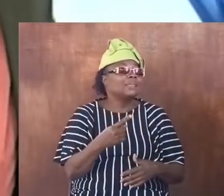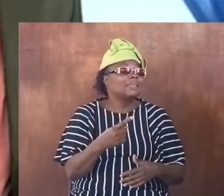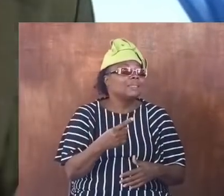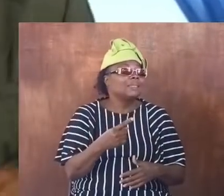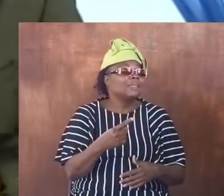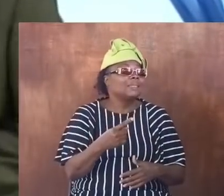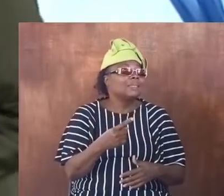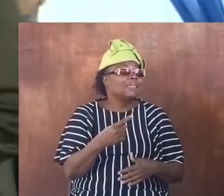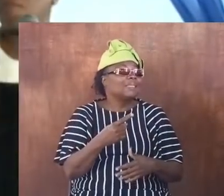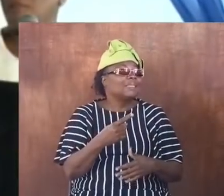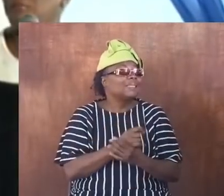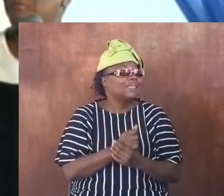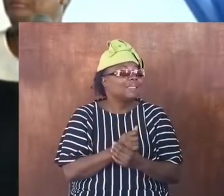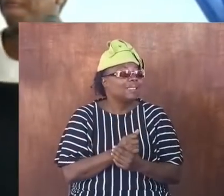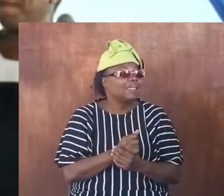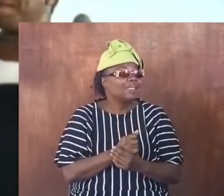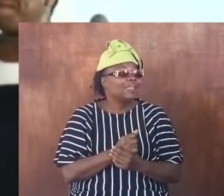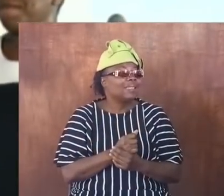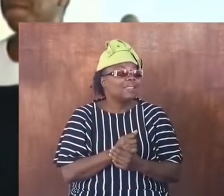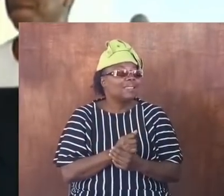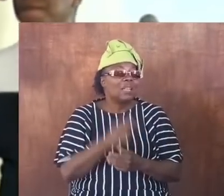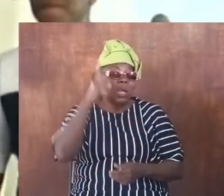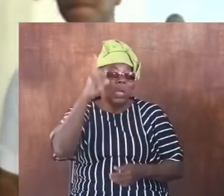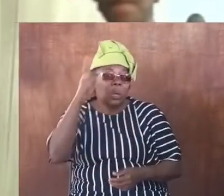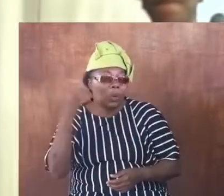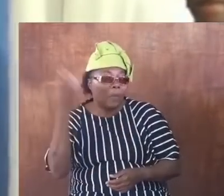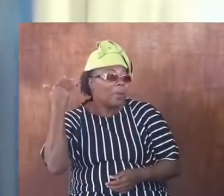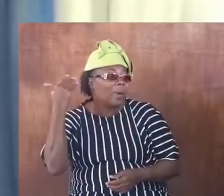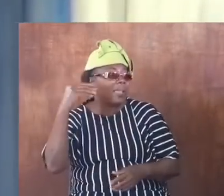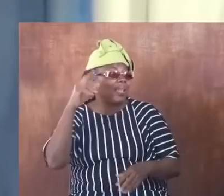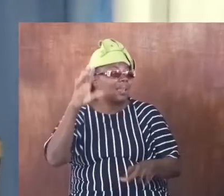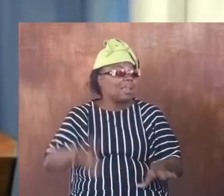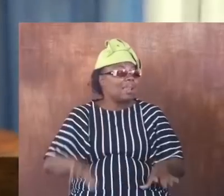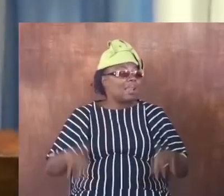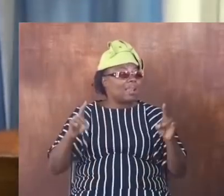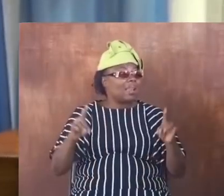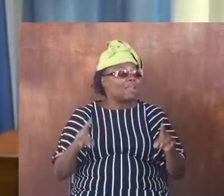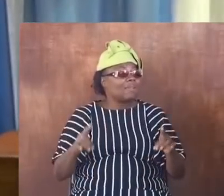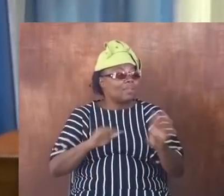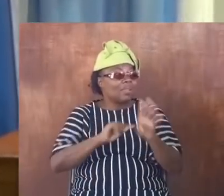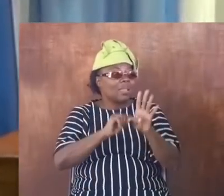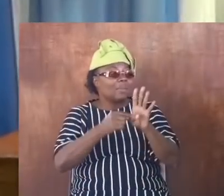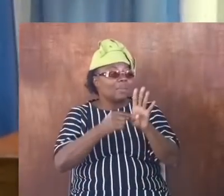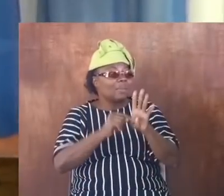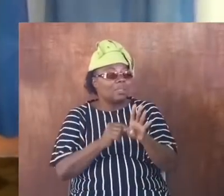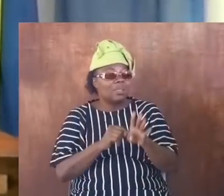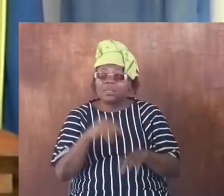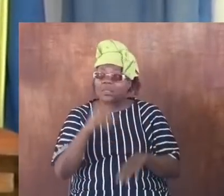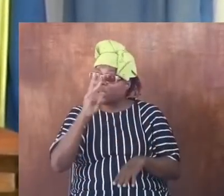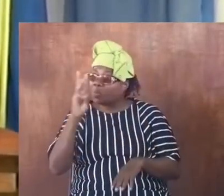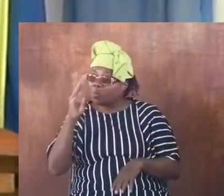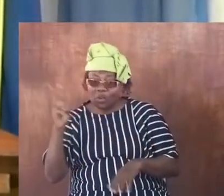him look at him life and him start to match it up with the word